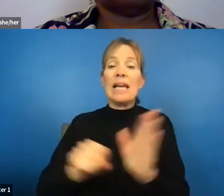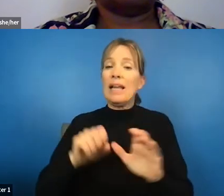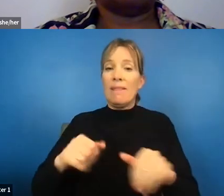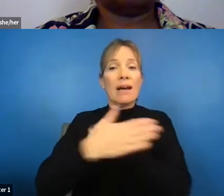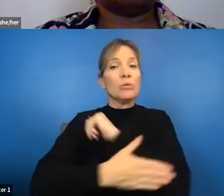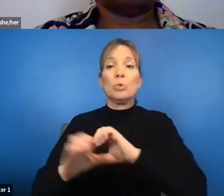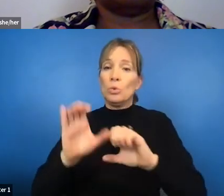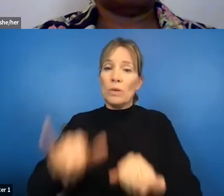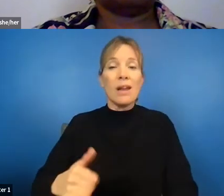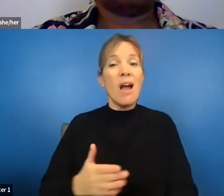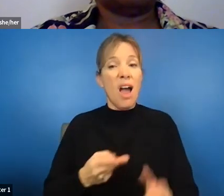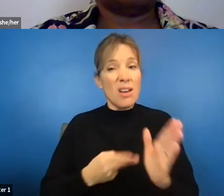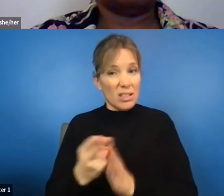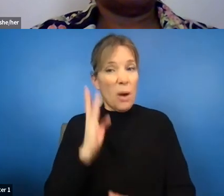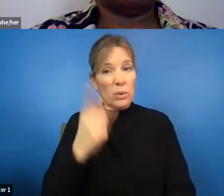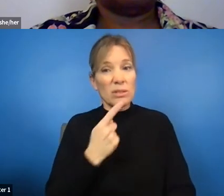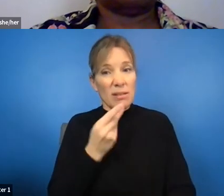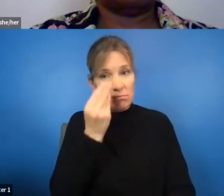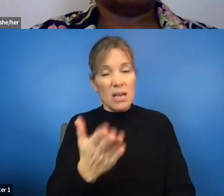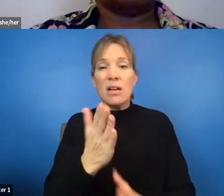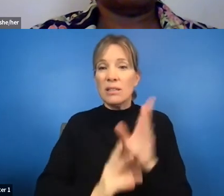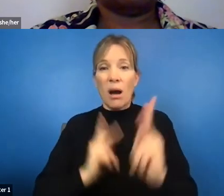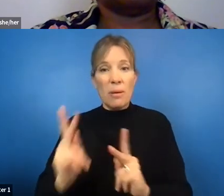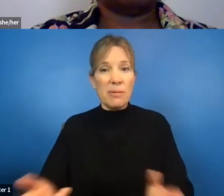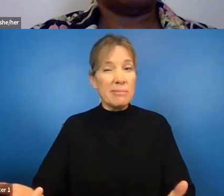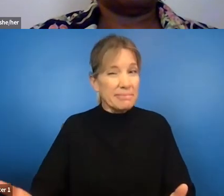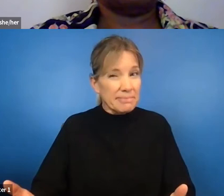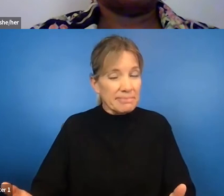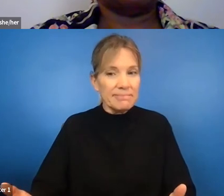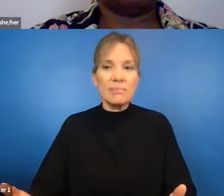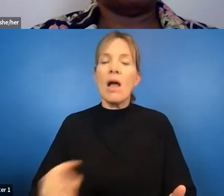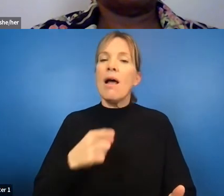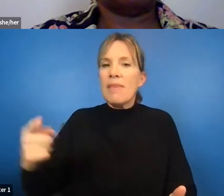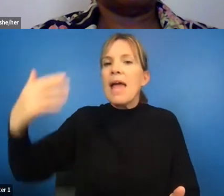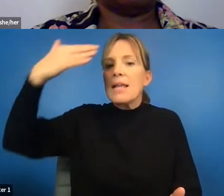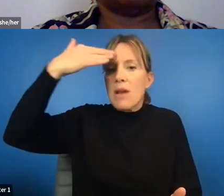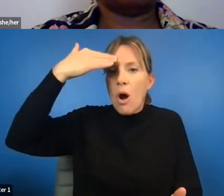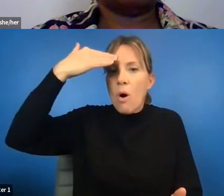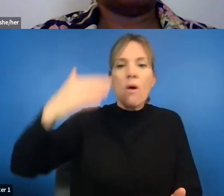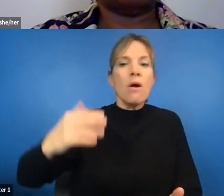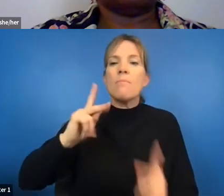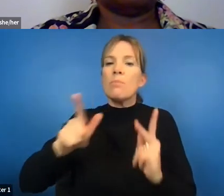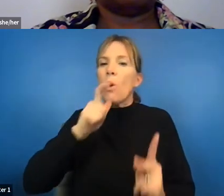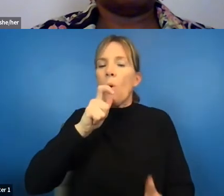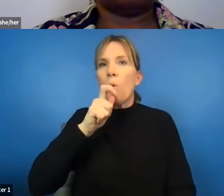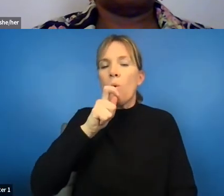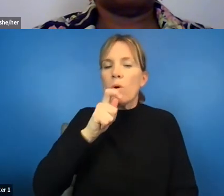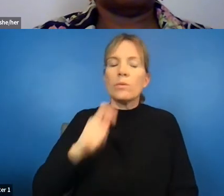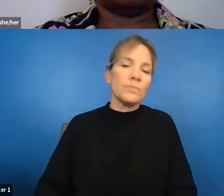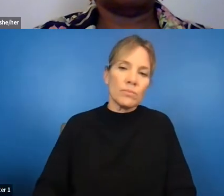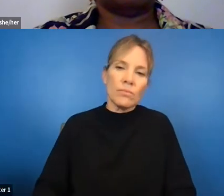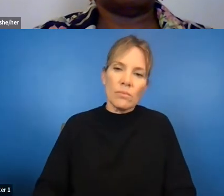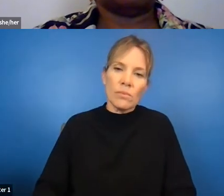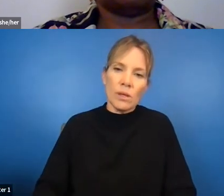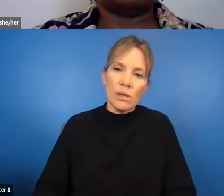say, for some people, I think that was something that they know, people who are generally, and we should go